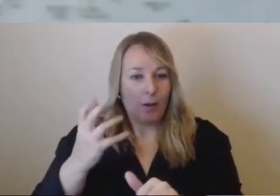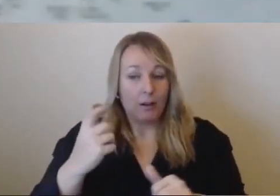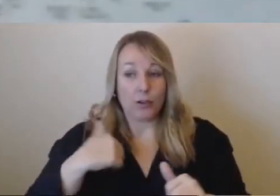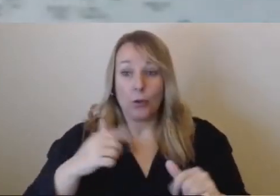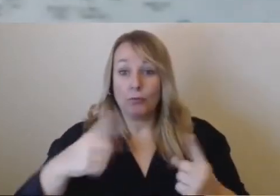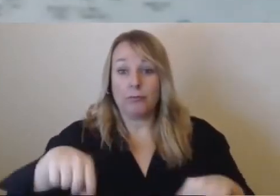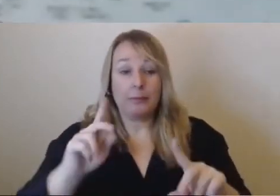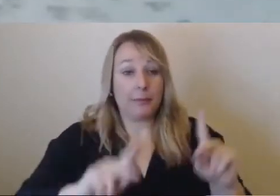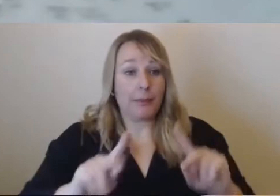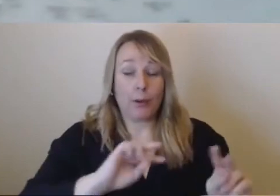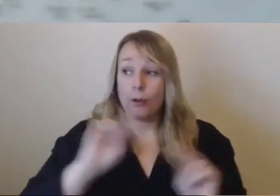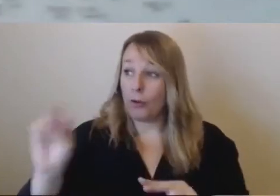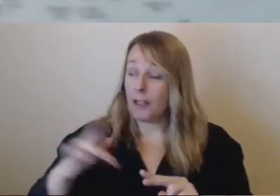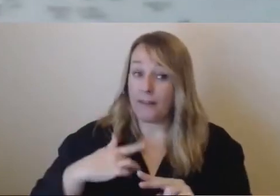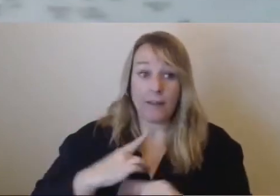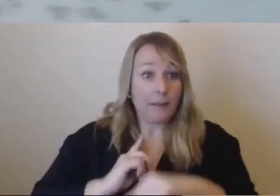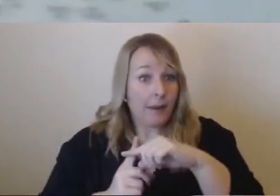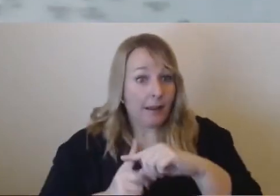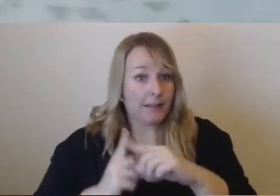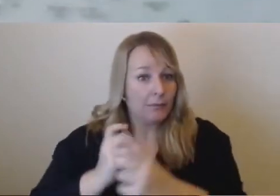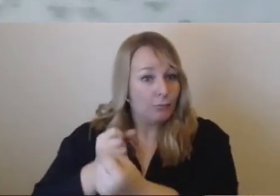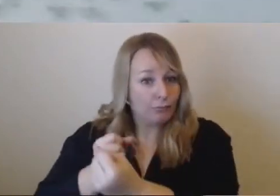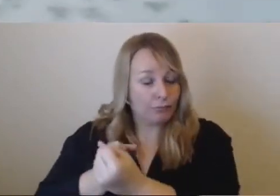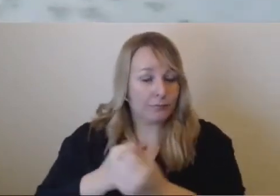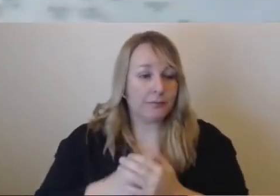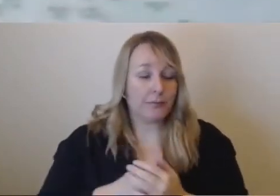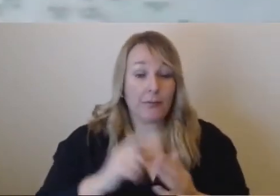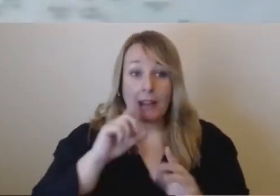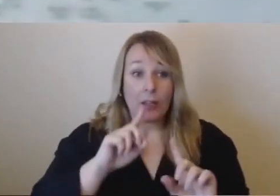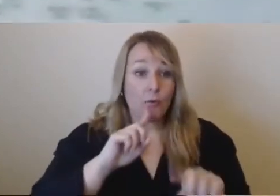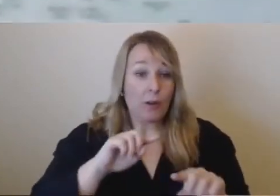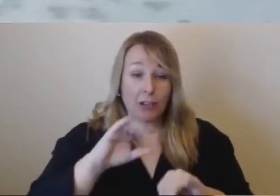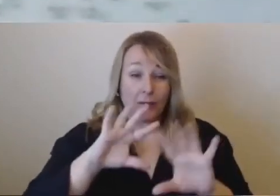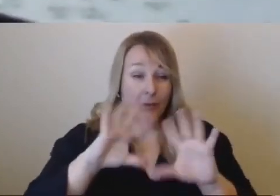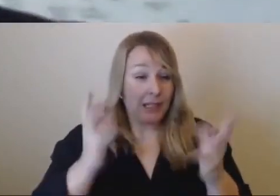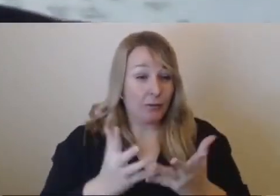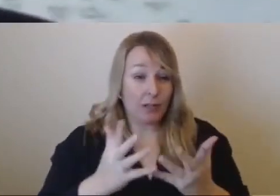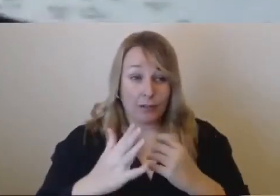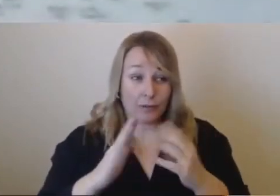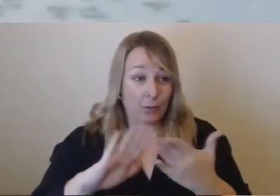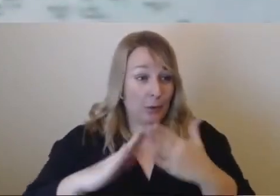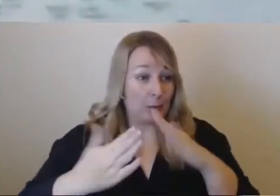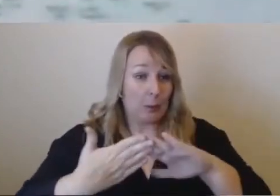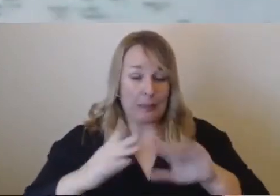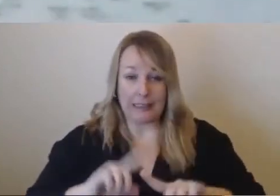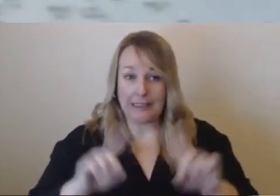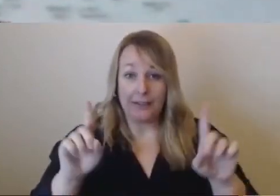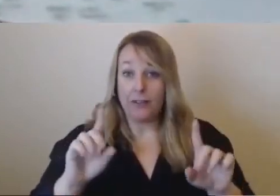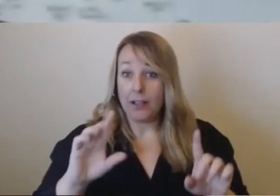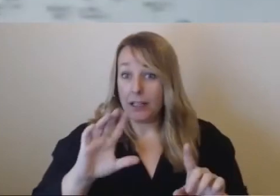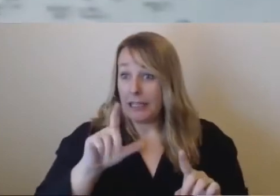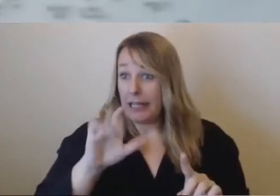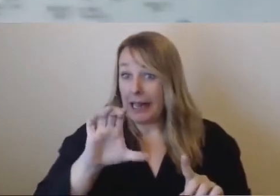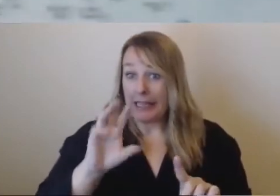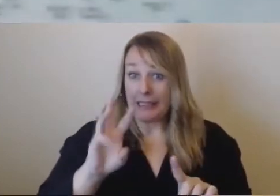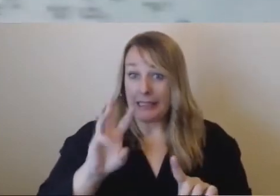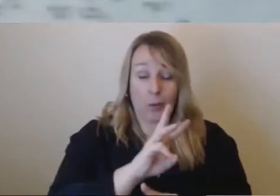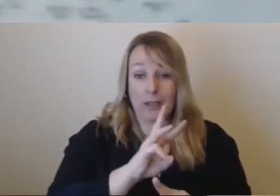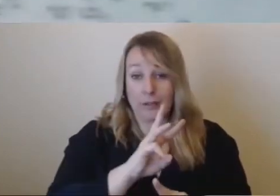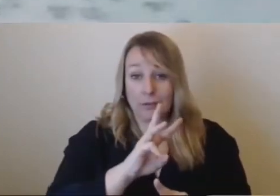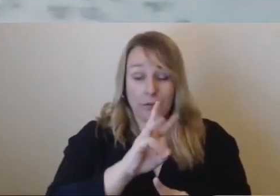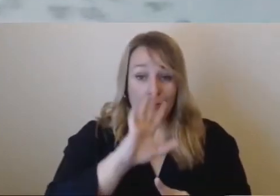cetera. I think the reaction from the international community varies. The classic West, Western Europe, North America, et